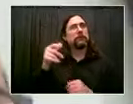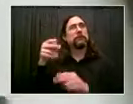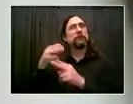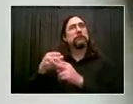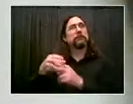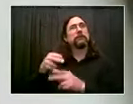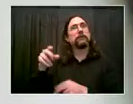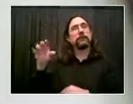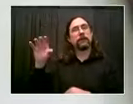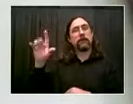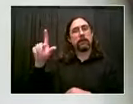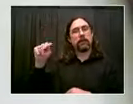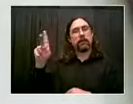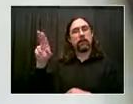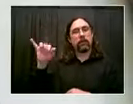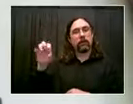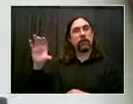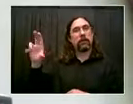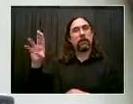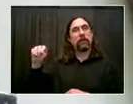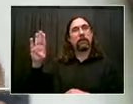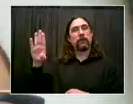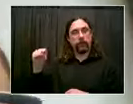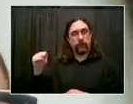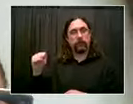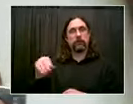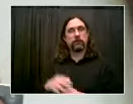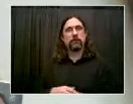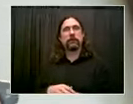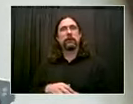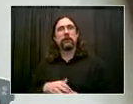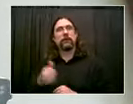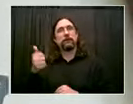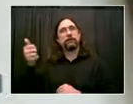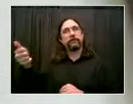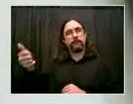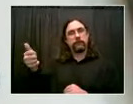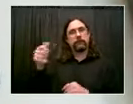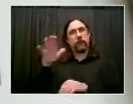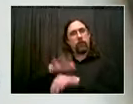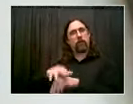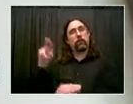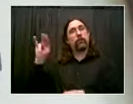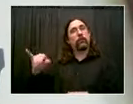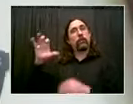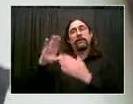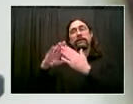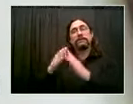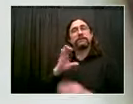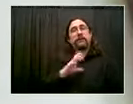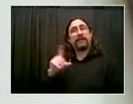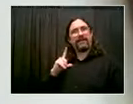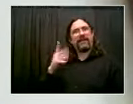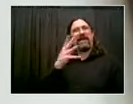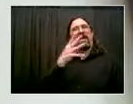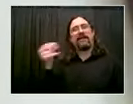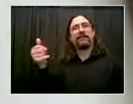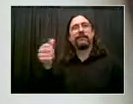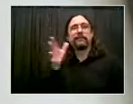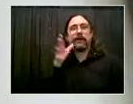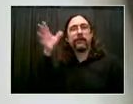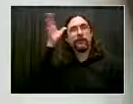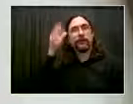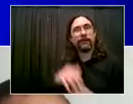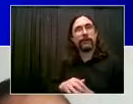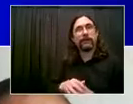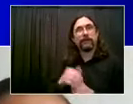Yeah. Hey, good morning. You look very happy, Lori. Can you hear me, Mr. Mayor? Yes, I can. You look happy. That's a big smile